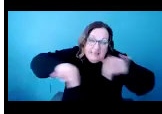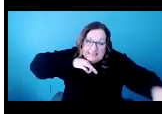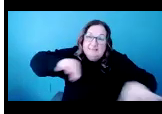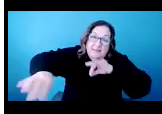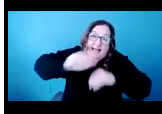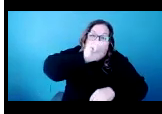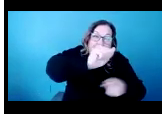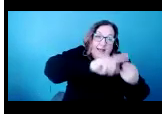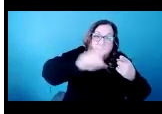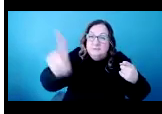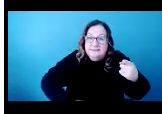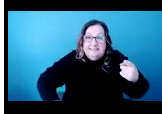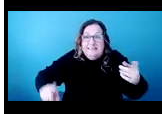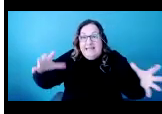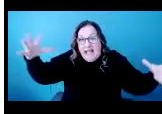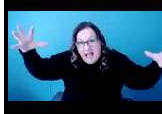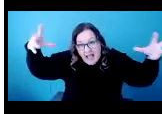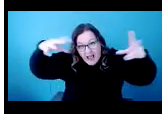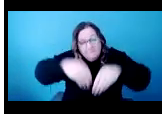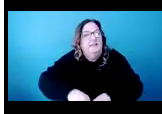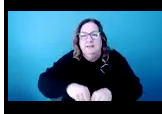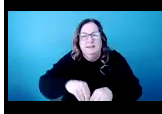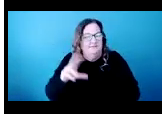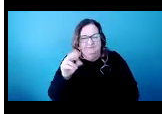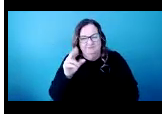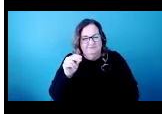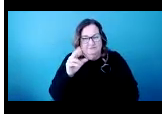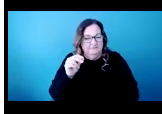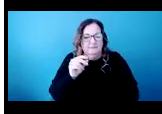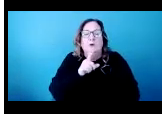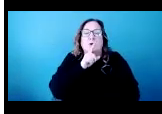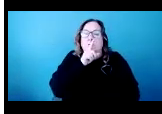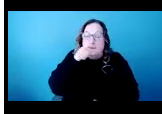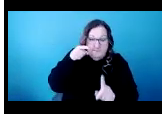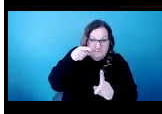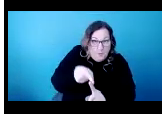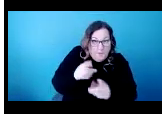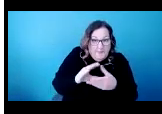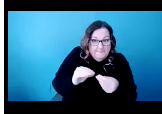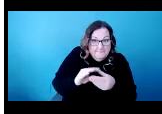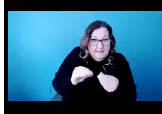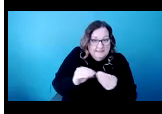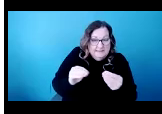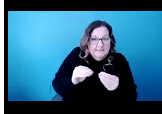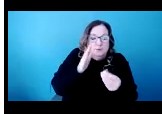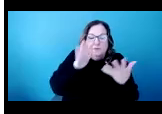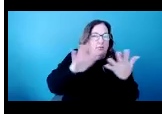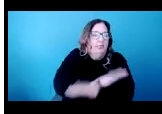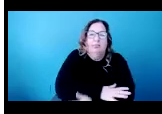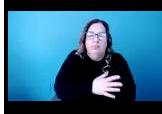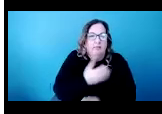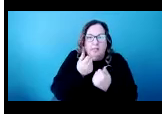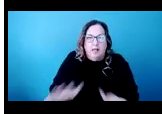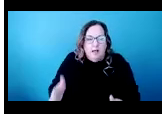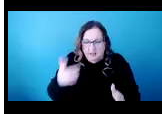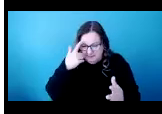the extra details, because the main message and the most important part gets lost in that. So if there's a